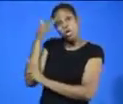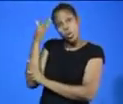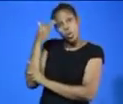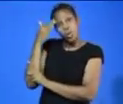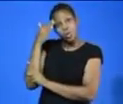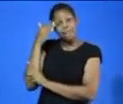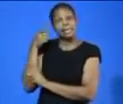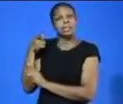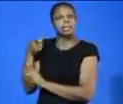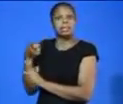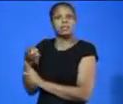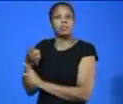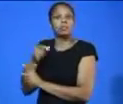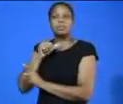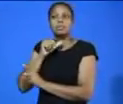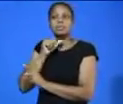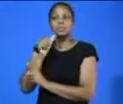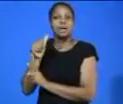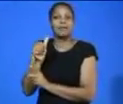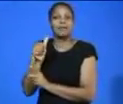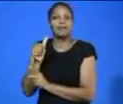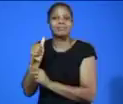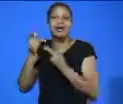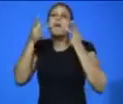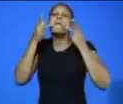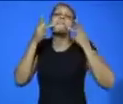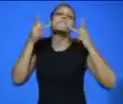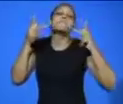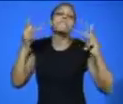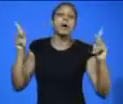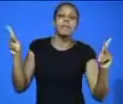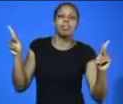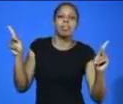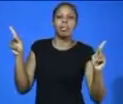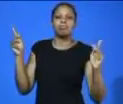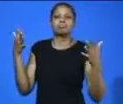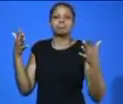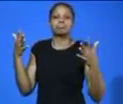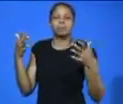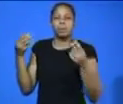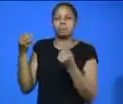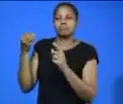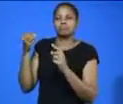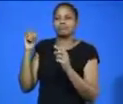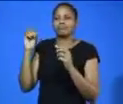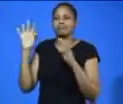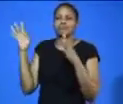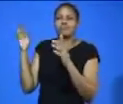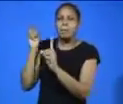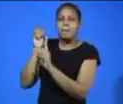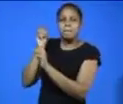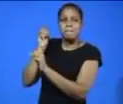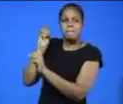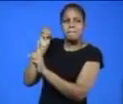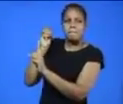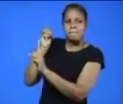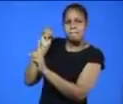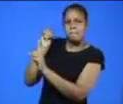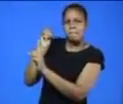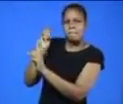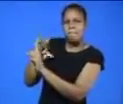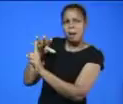he was not in a popularity context. He knew that